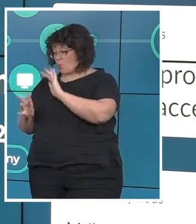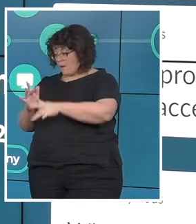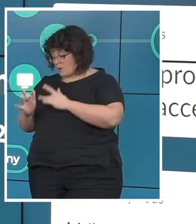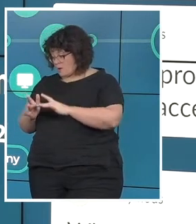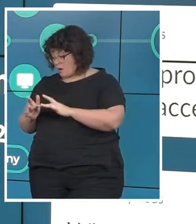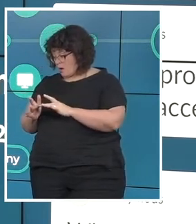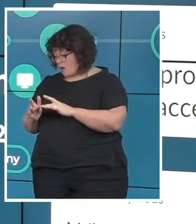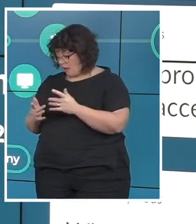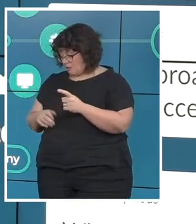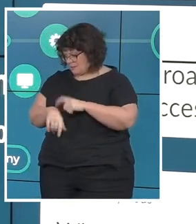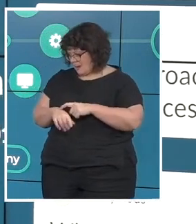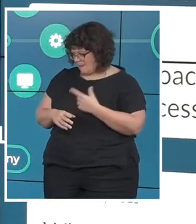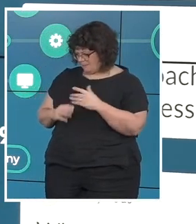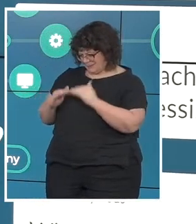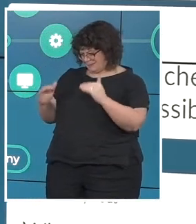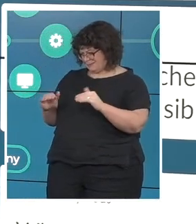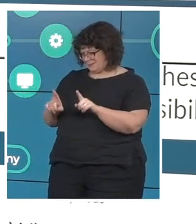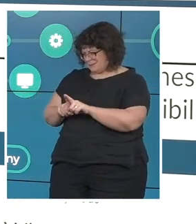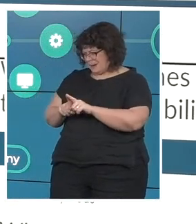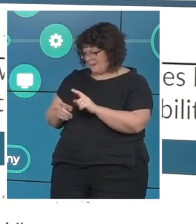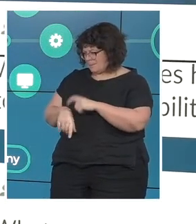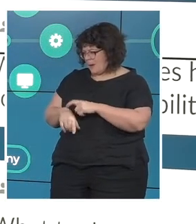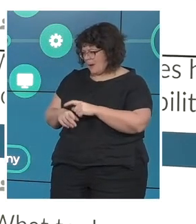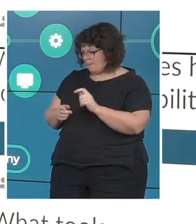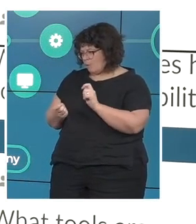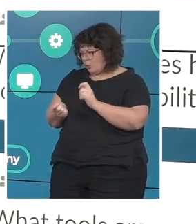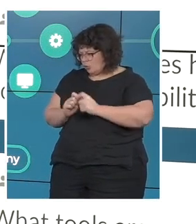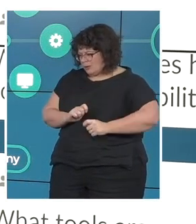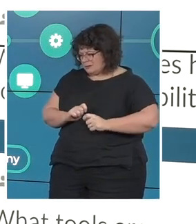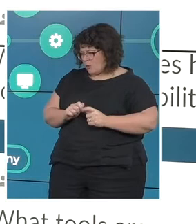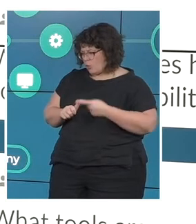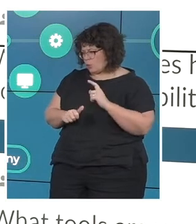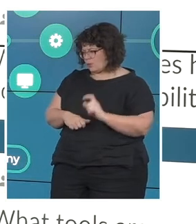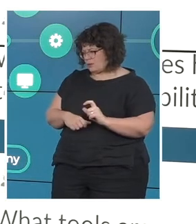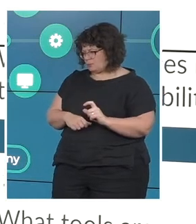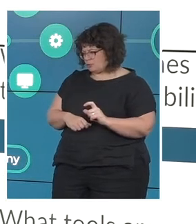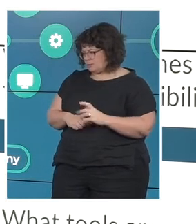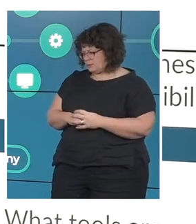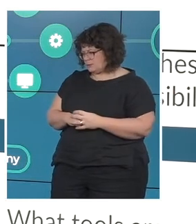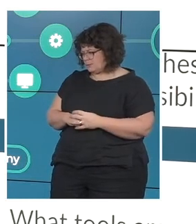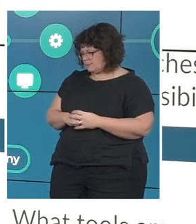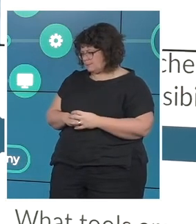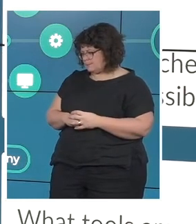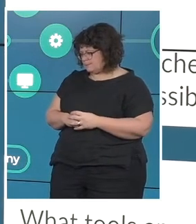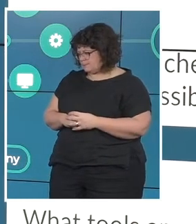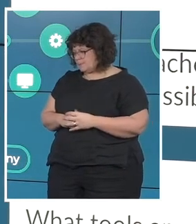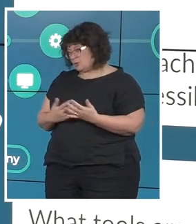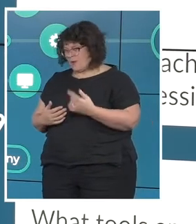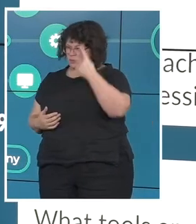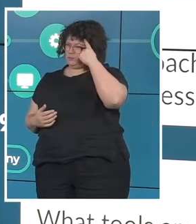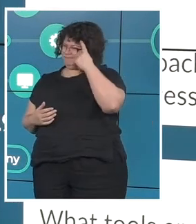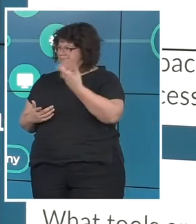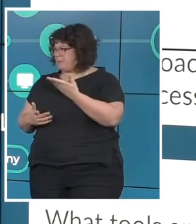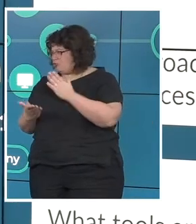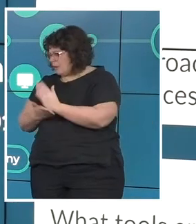have to then be pragmatic about how much of that we're actually going to do. And obviously, the other thing is, a bit like Michael said, we tell people if they haven't understood anything to tell us and